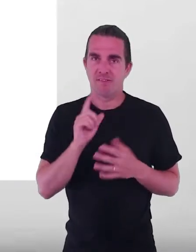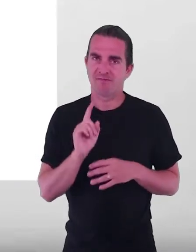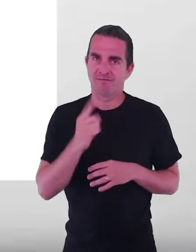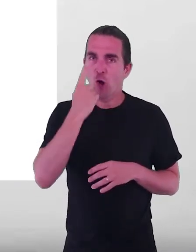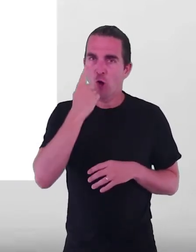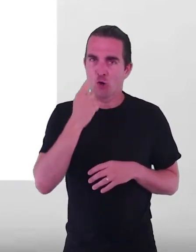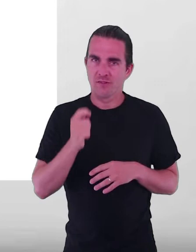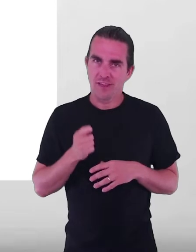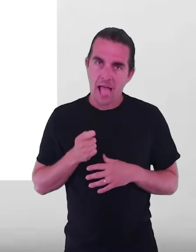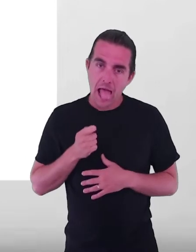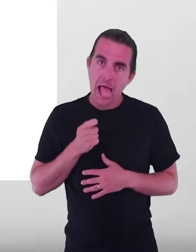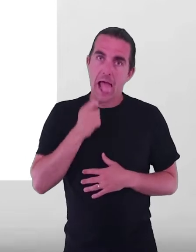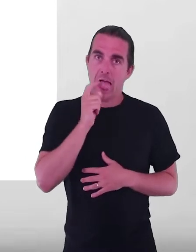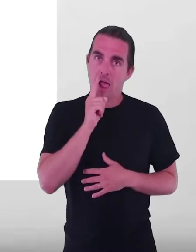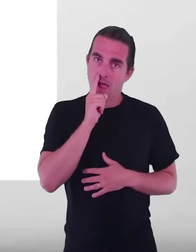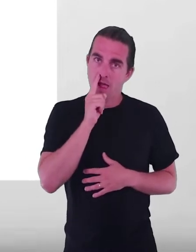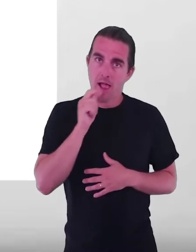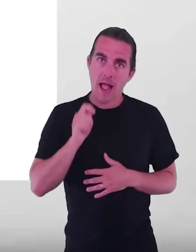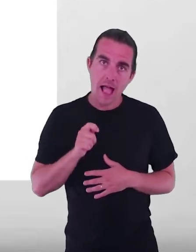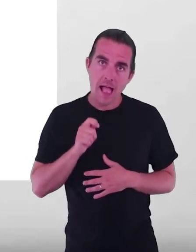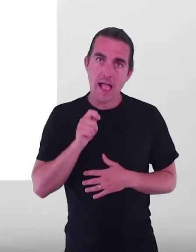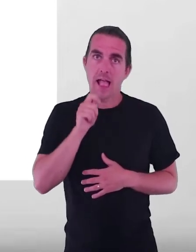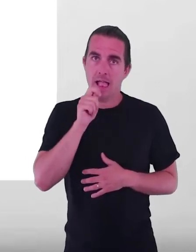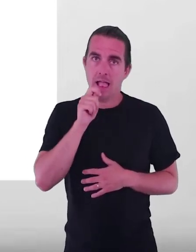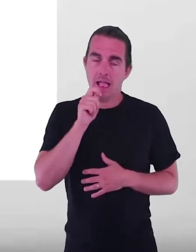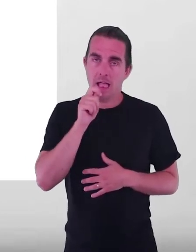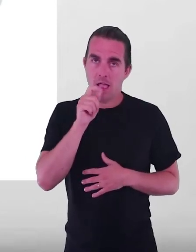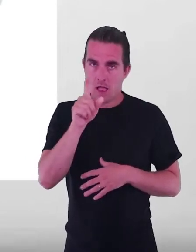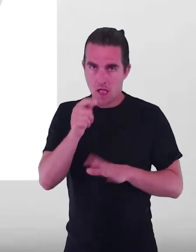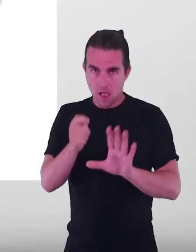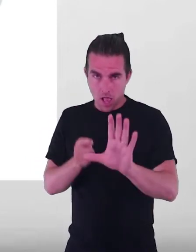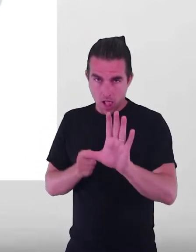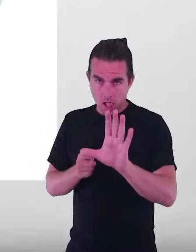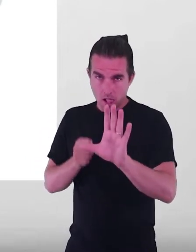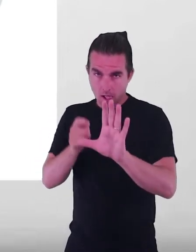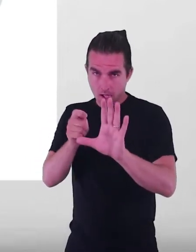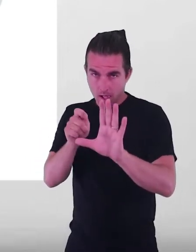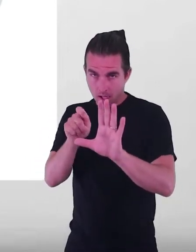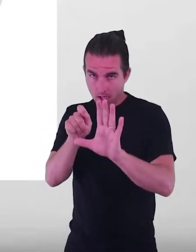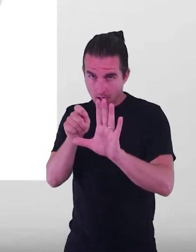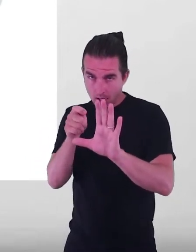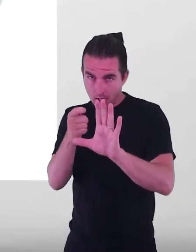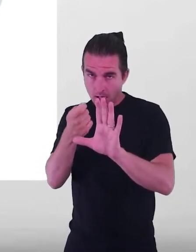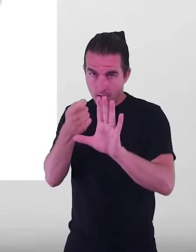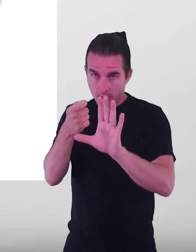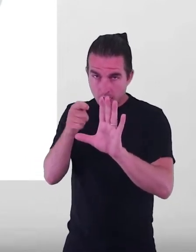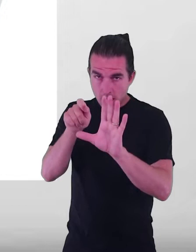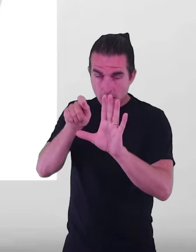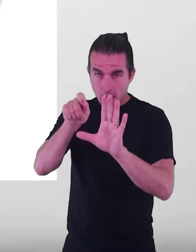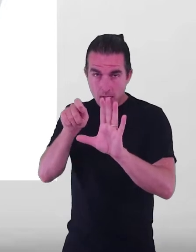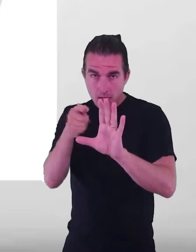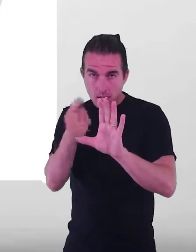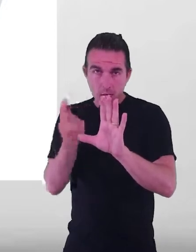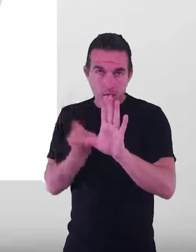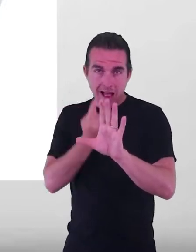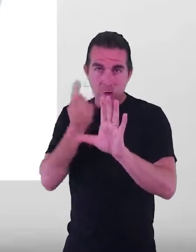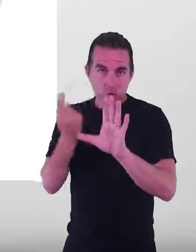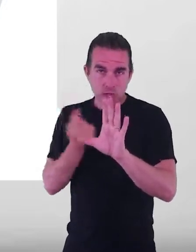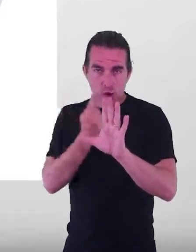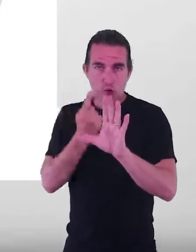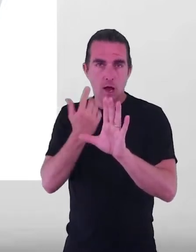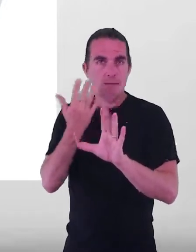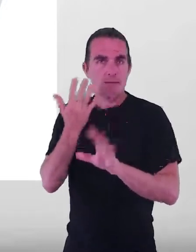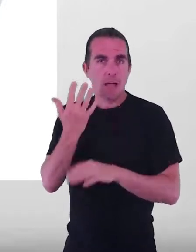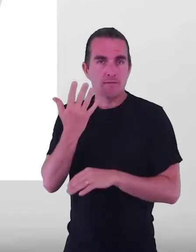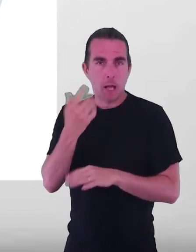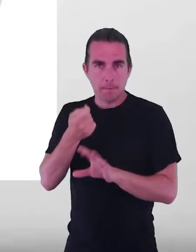First nostril. Place the fabric tip of the swab just inside one nostril of the child or the person you are